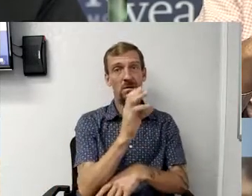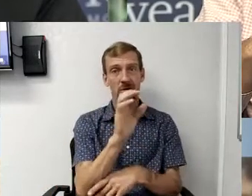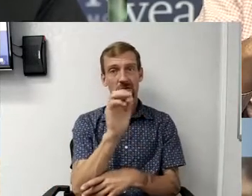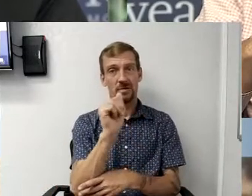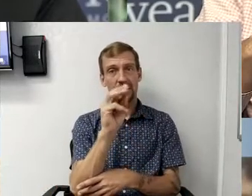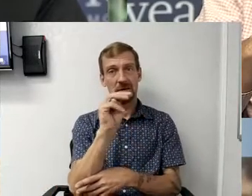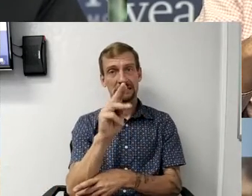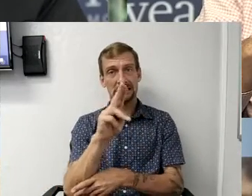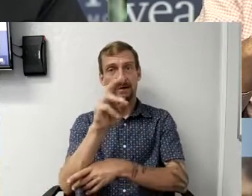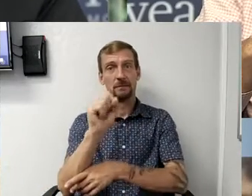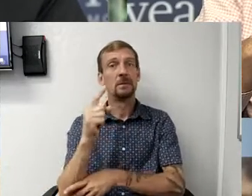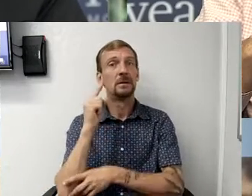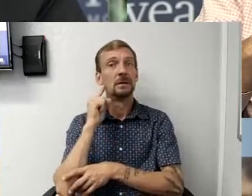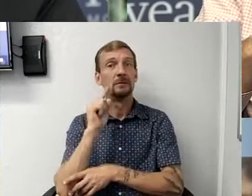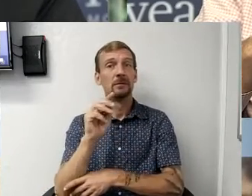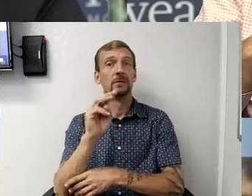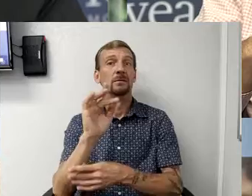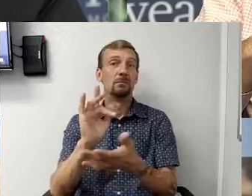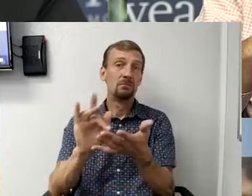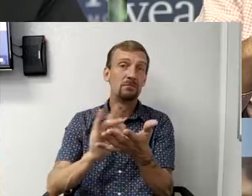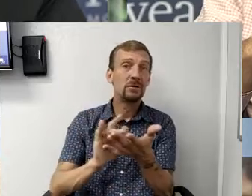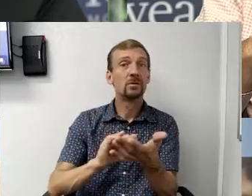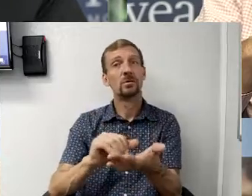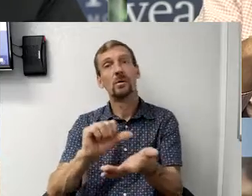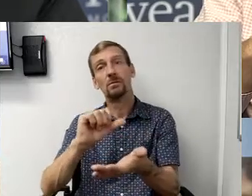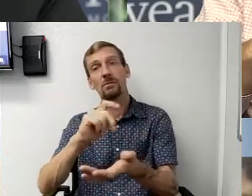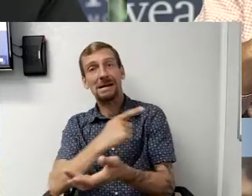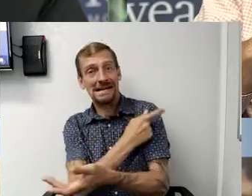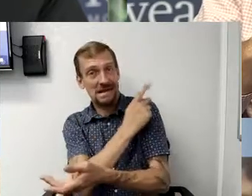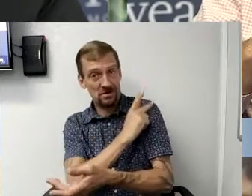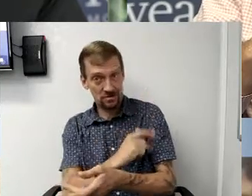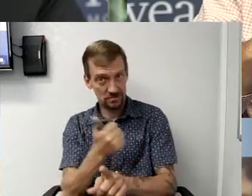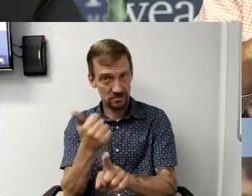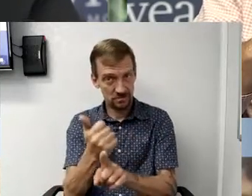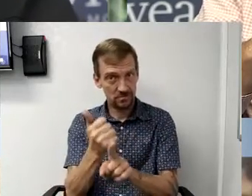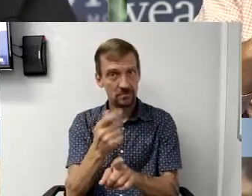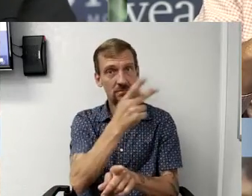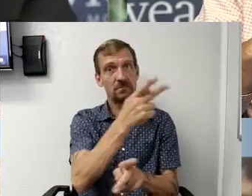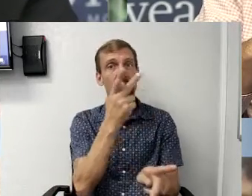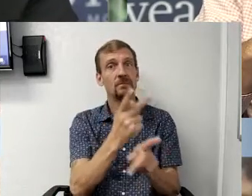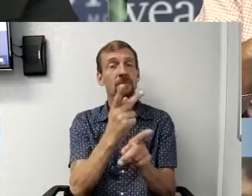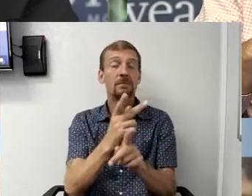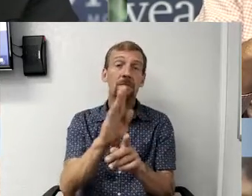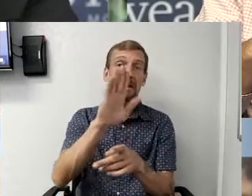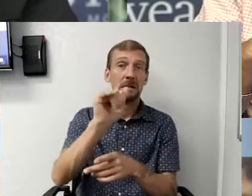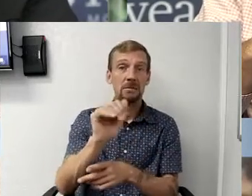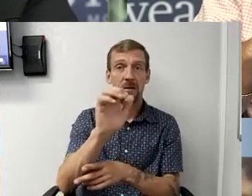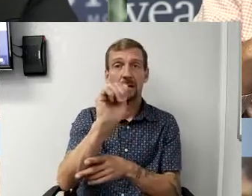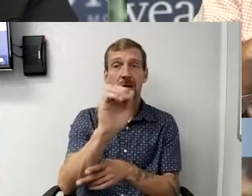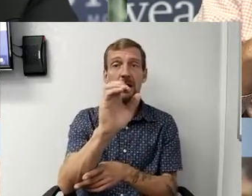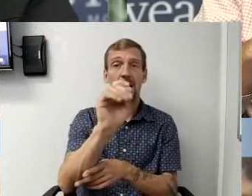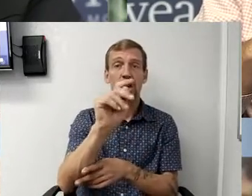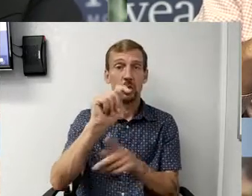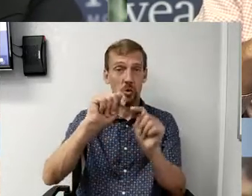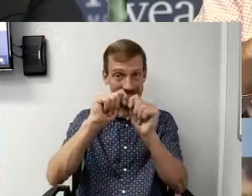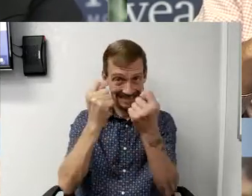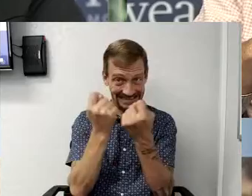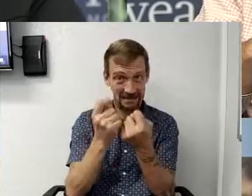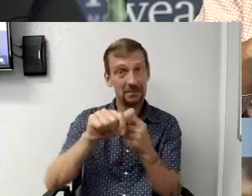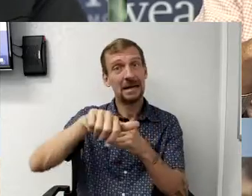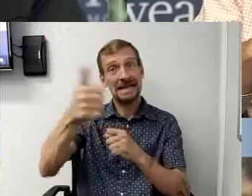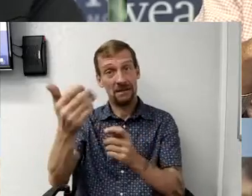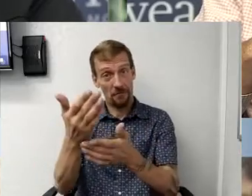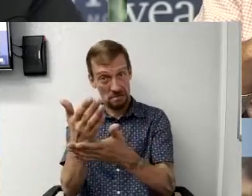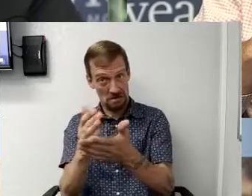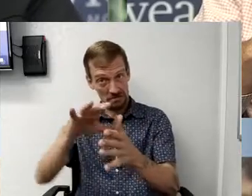medical surgical patients, but they're over in our rehab acute hospital being cared for by the acute team over there. And it was